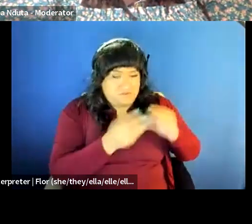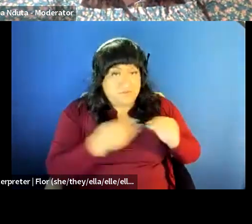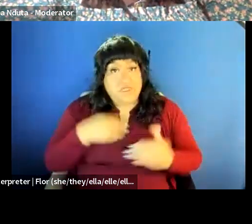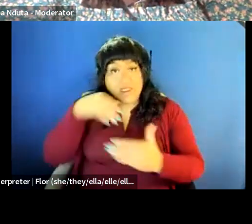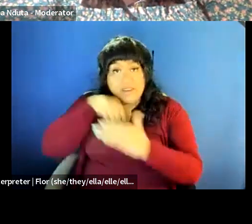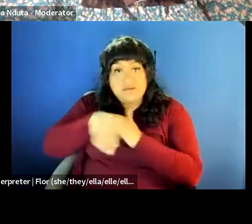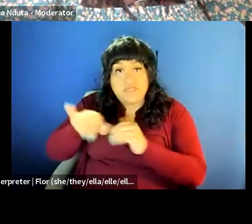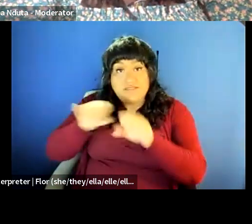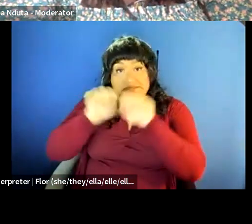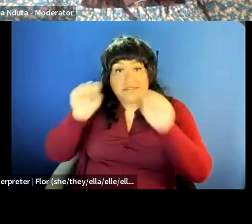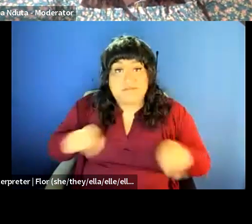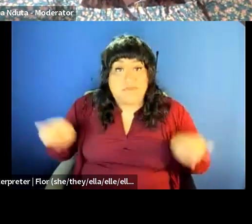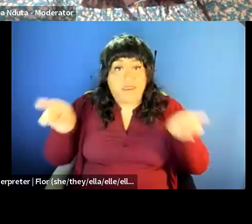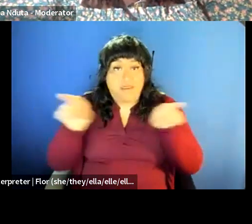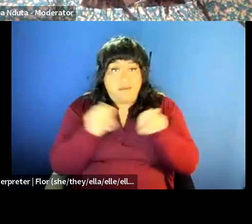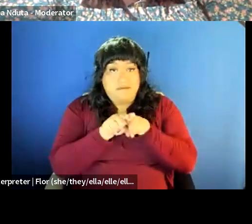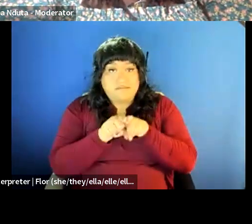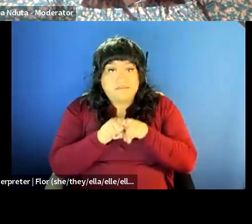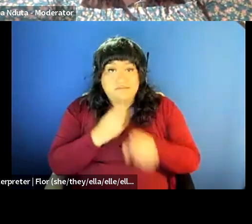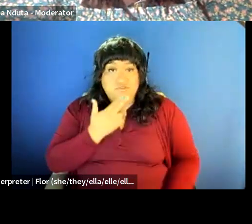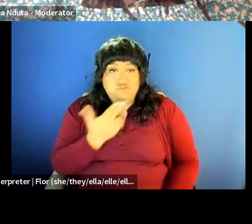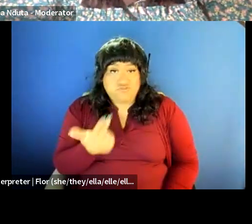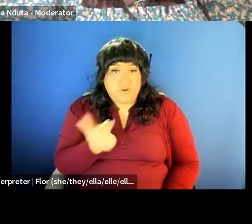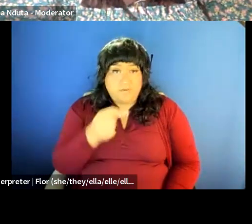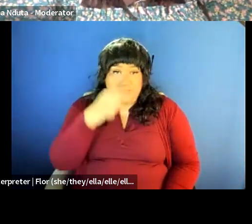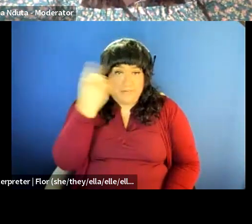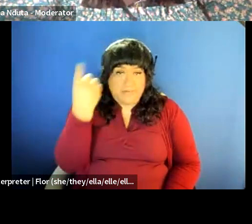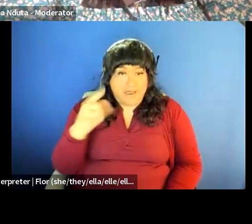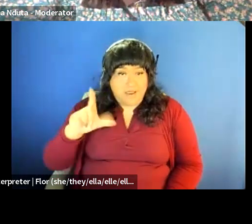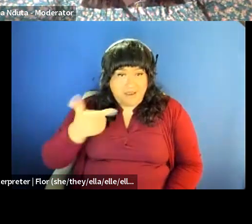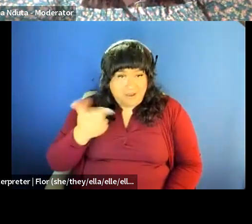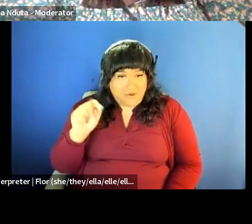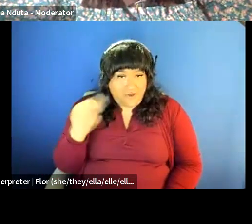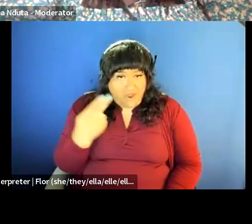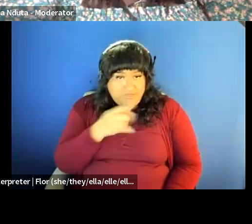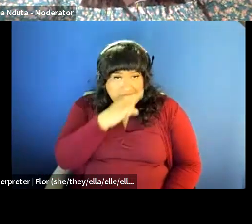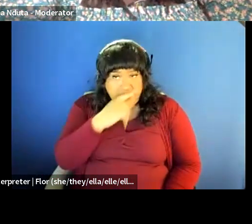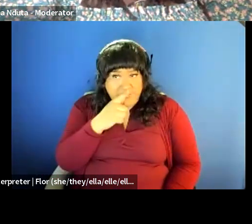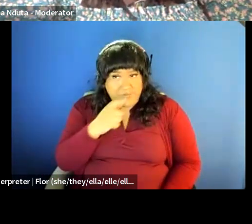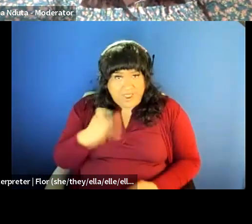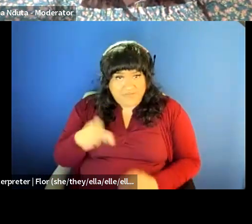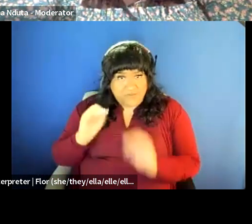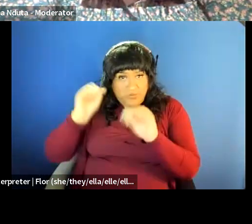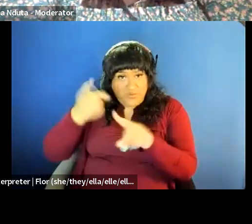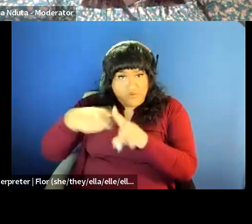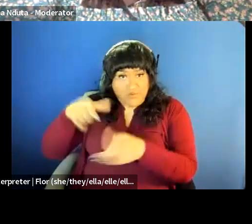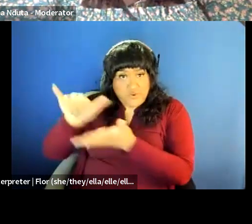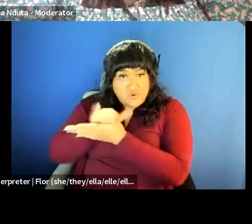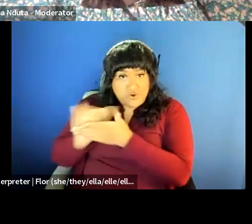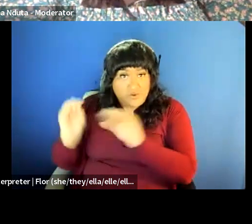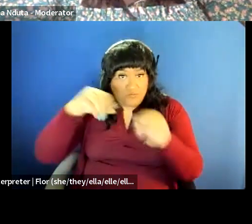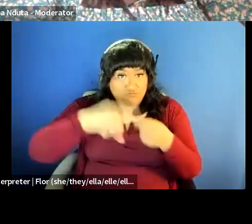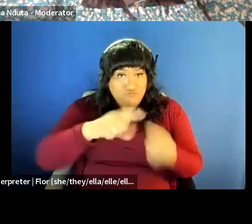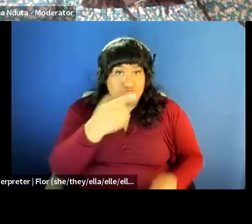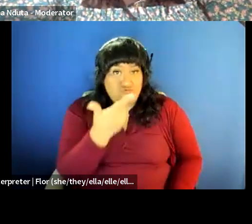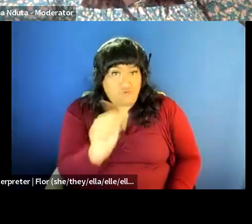system as this 13-year-old Black goth kid who had to move from New York to Georgia and